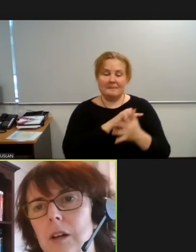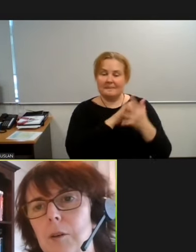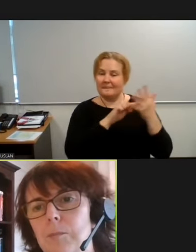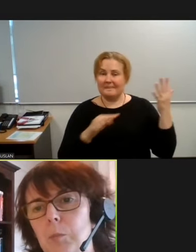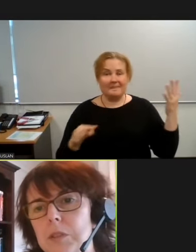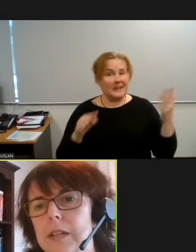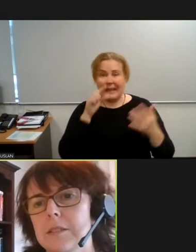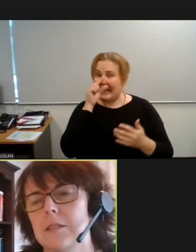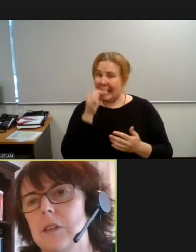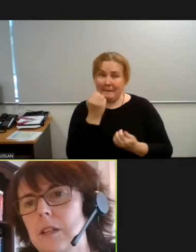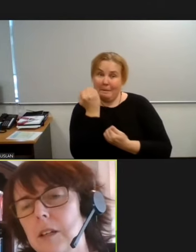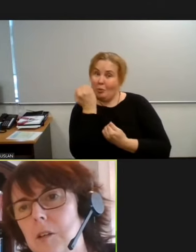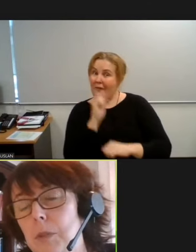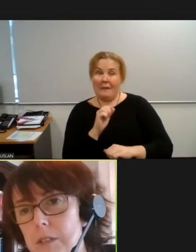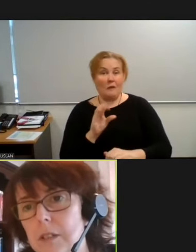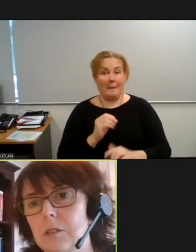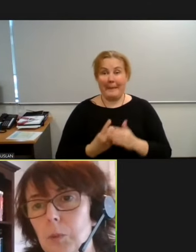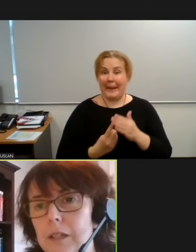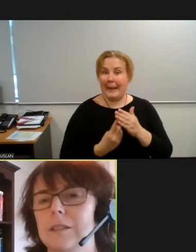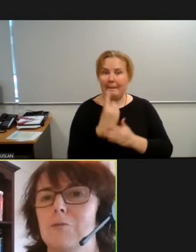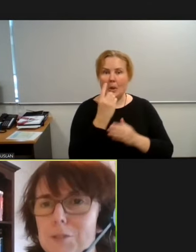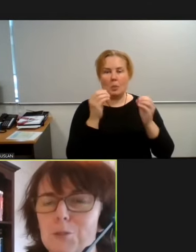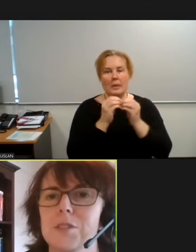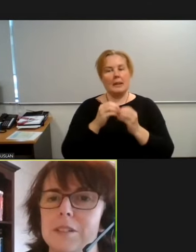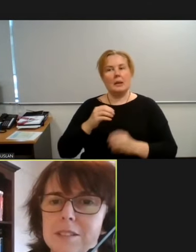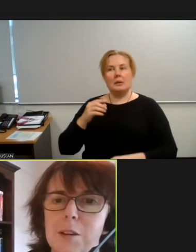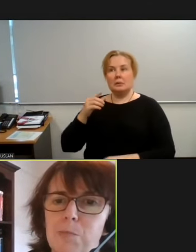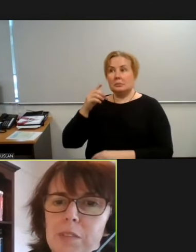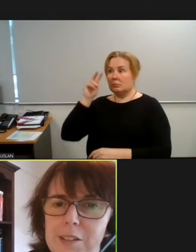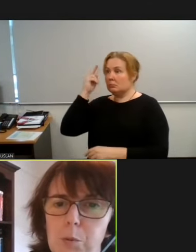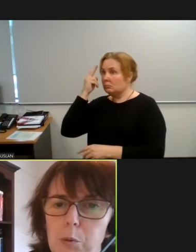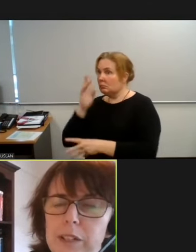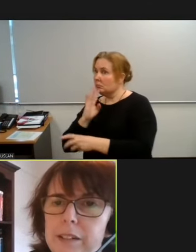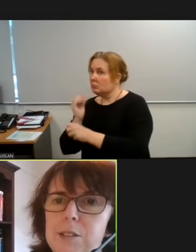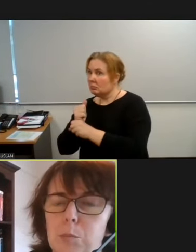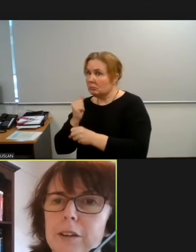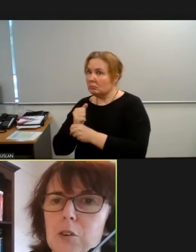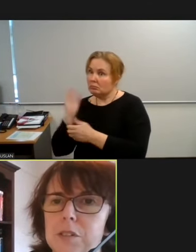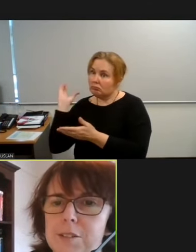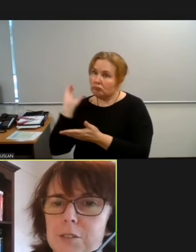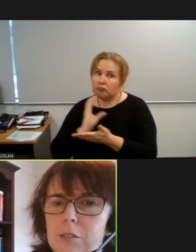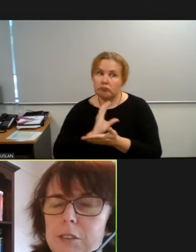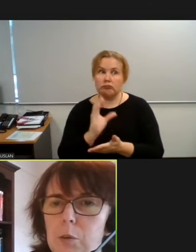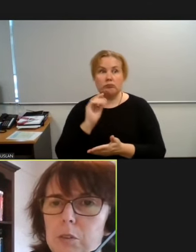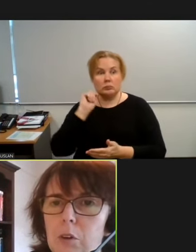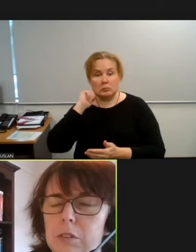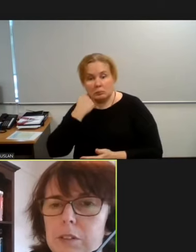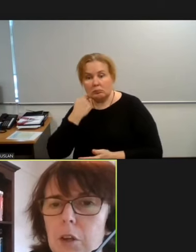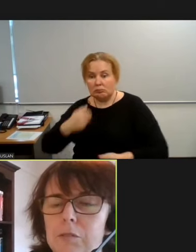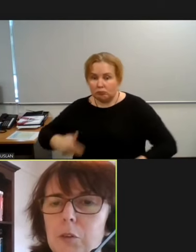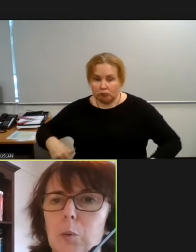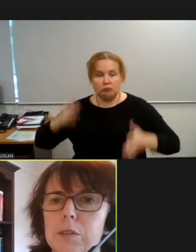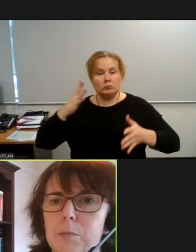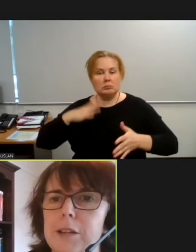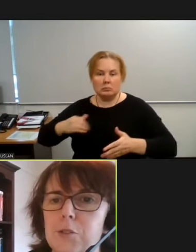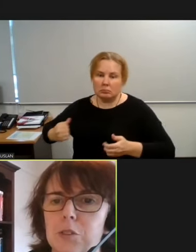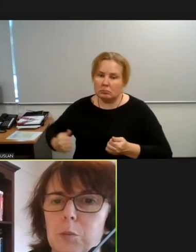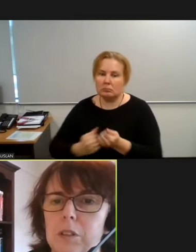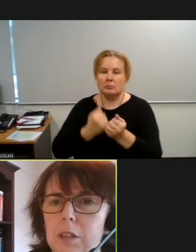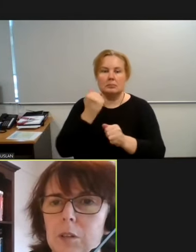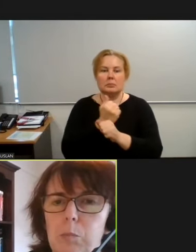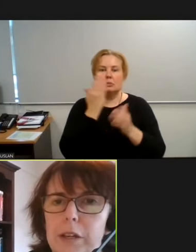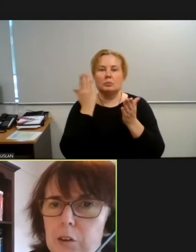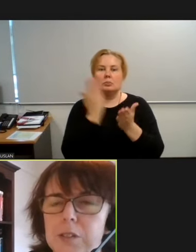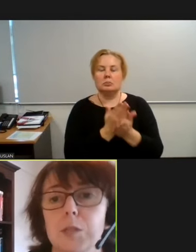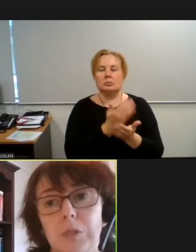preventable with the necessary political will and resources. And that's what we really need to prioritise on in going forward, to make sure